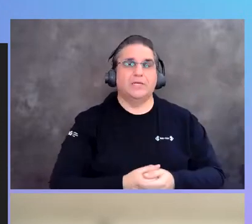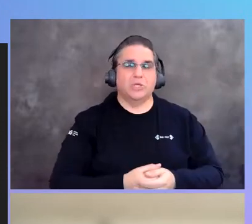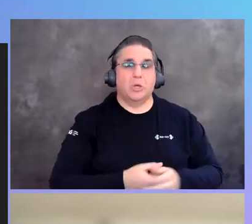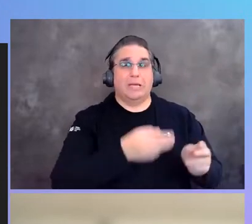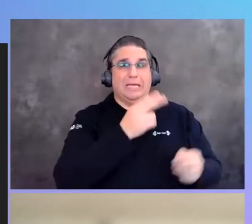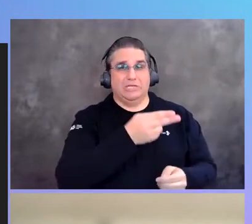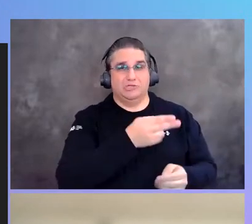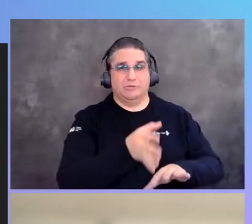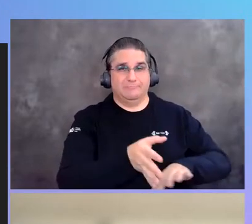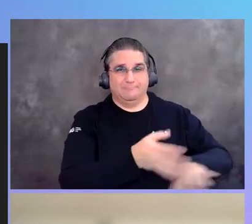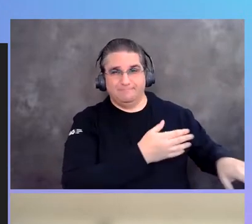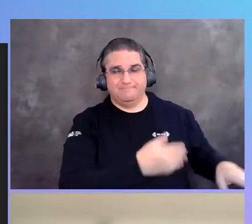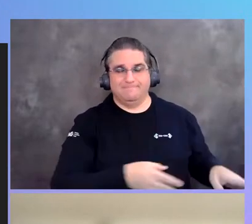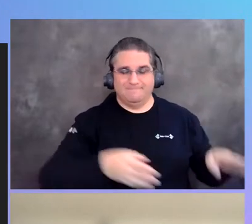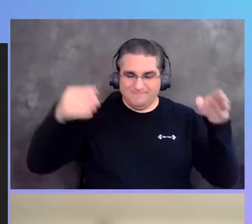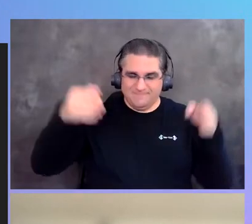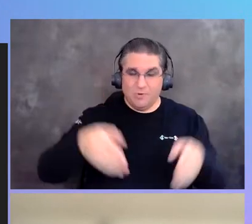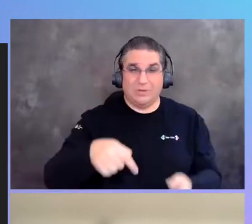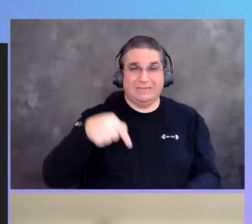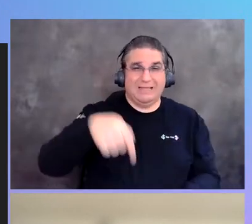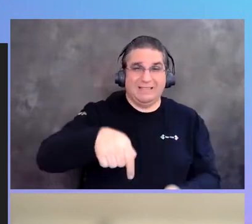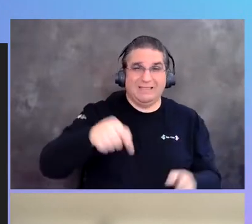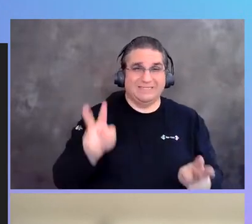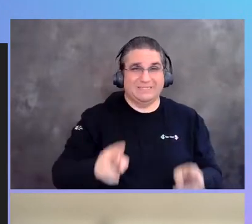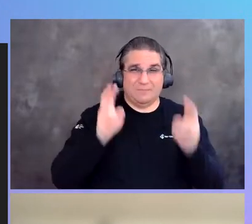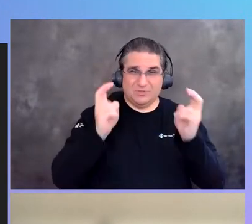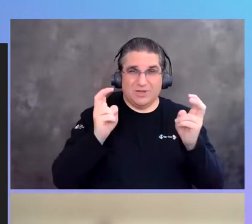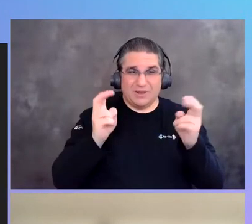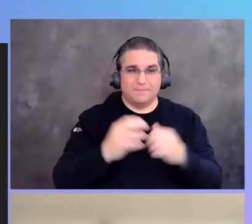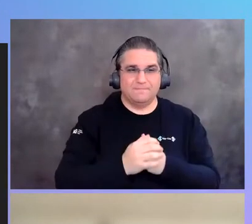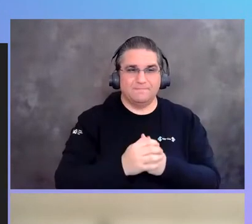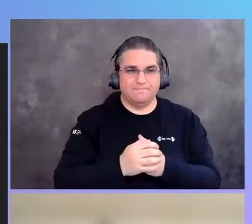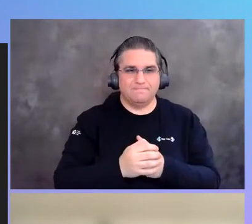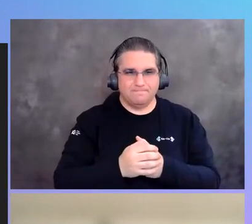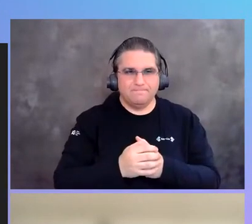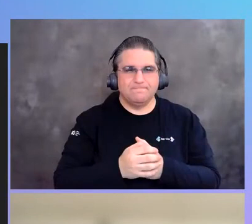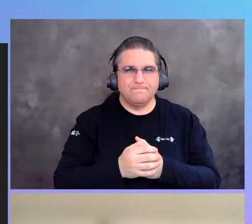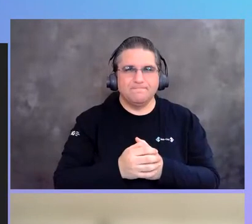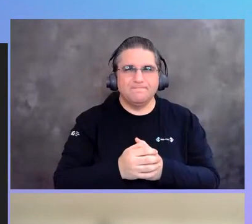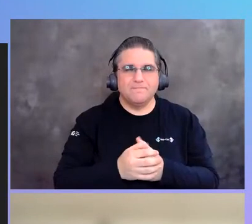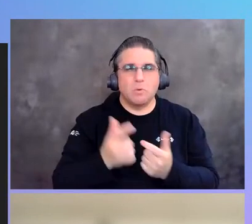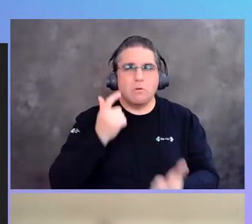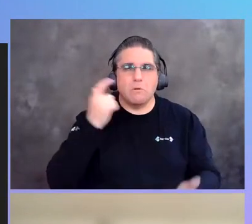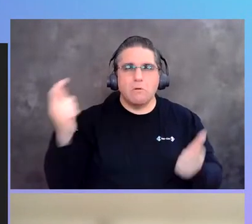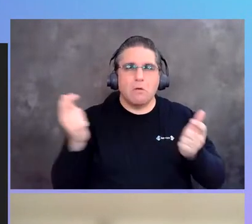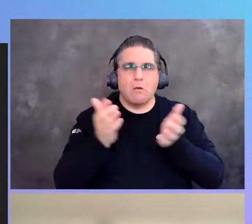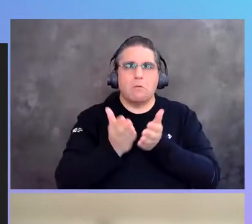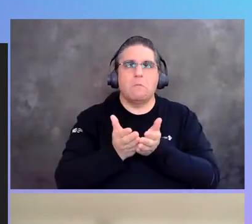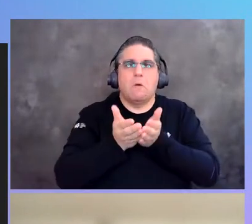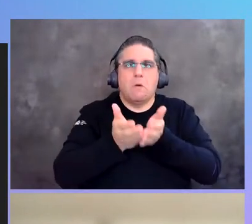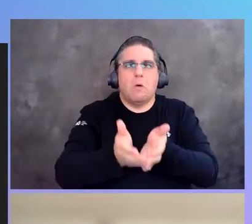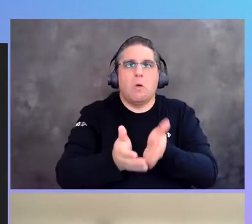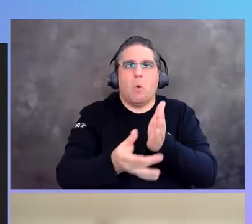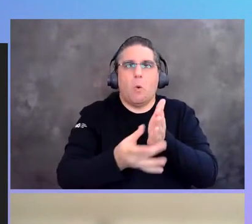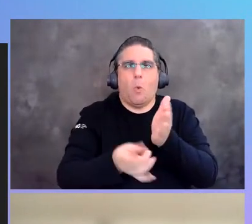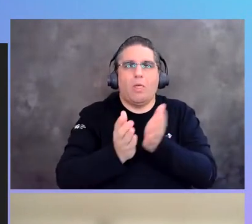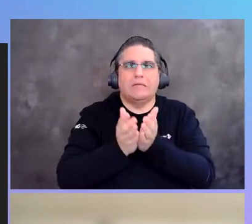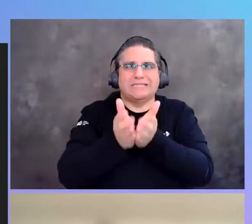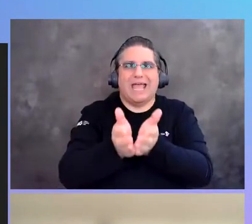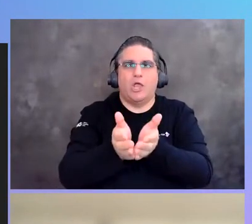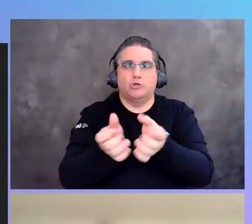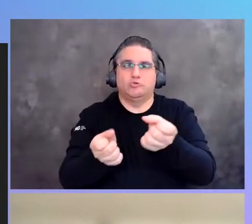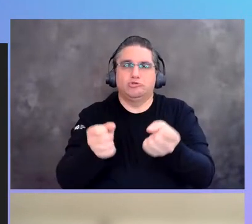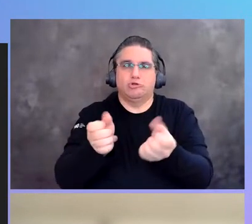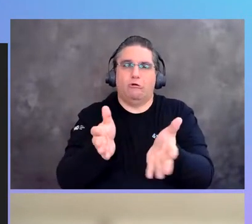the talk. So, turning an oil tanker in the storm. You may ask, what is this about? I looked through the other titles of people's